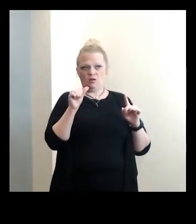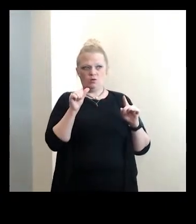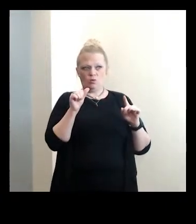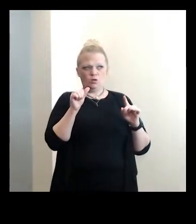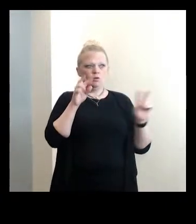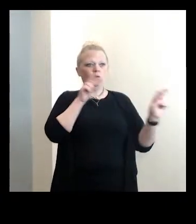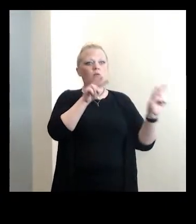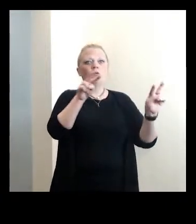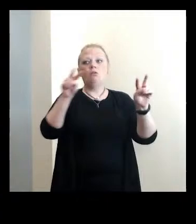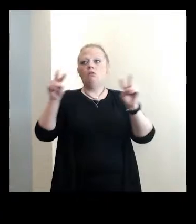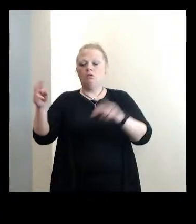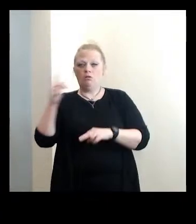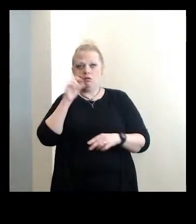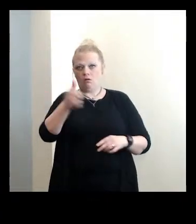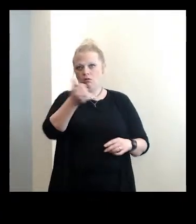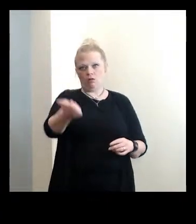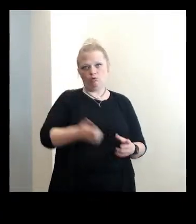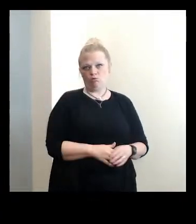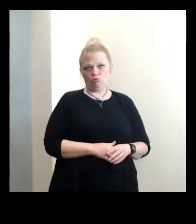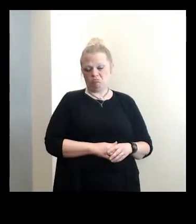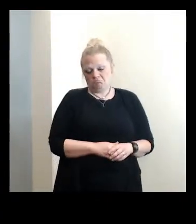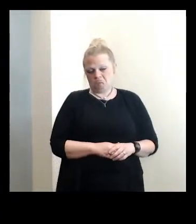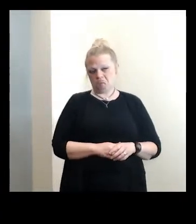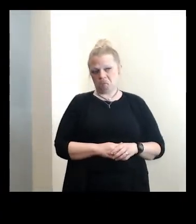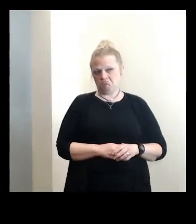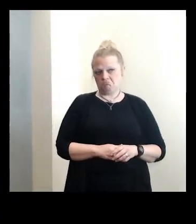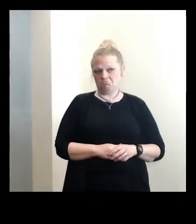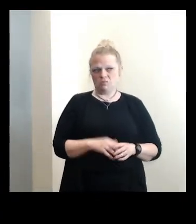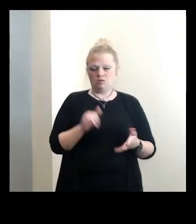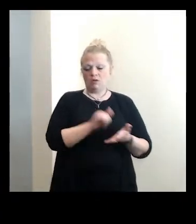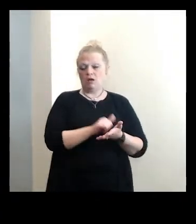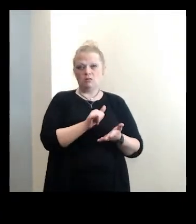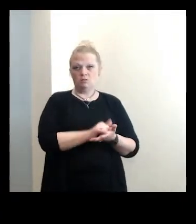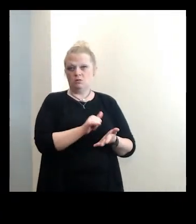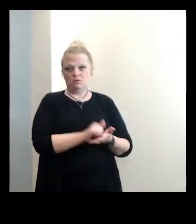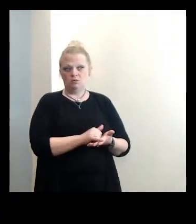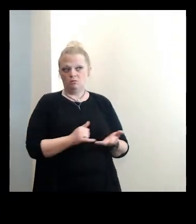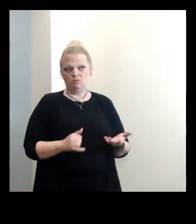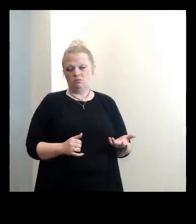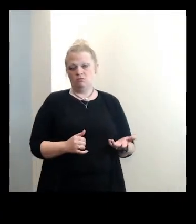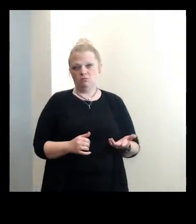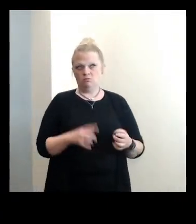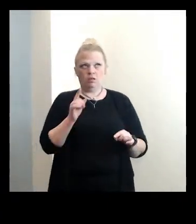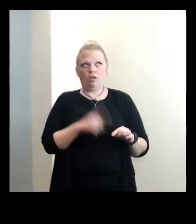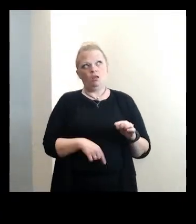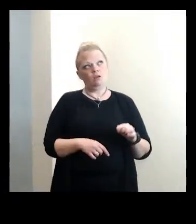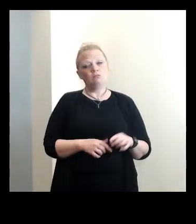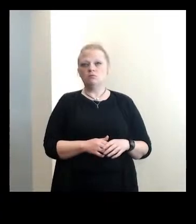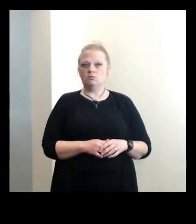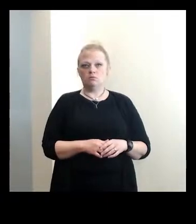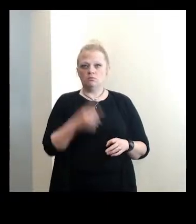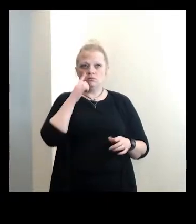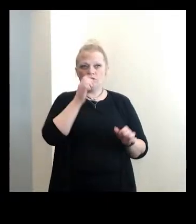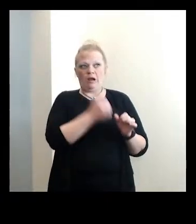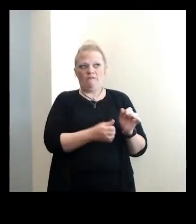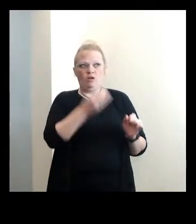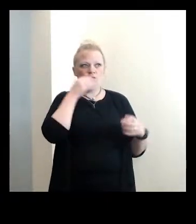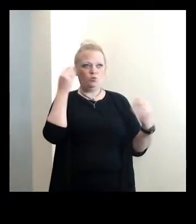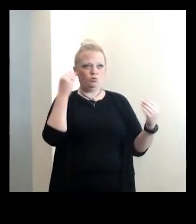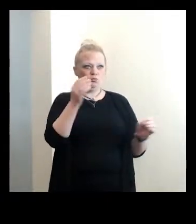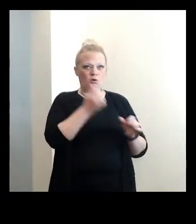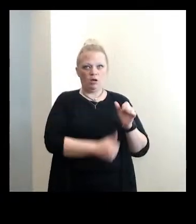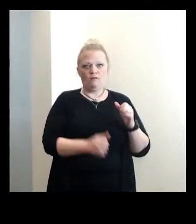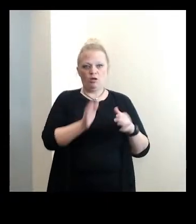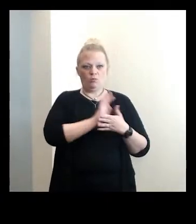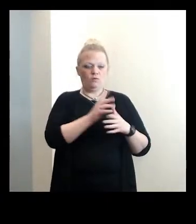enforcement mechanism for others. It would be impossible for us to do that. We just can't enforce it for every grocery store, every